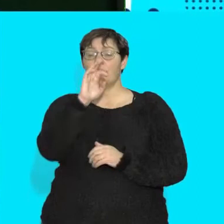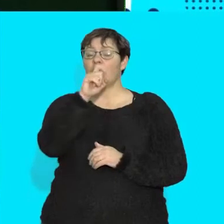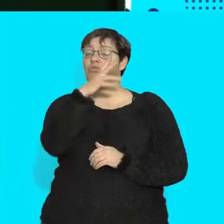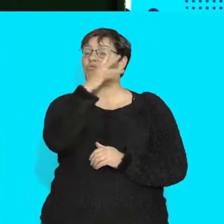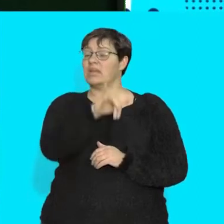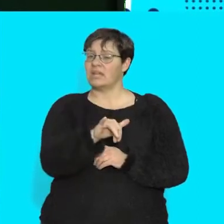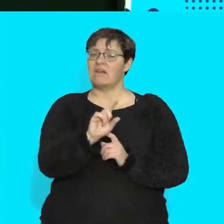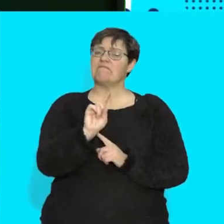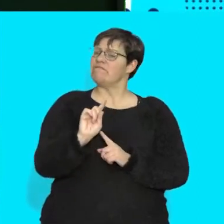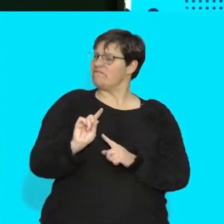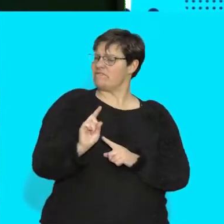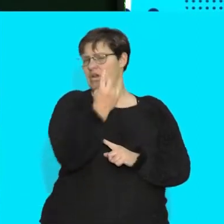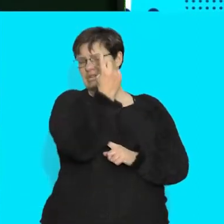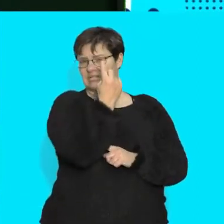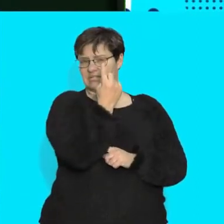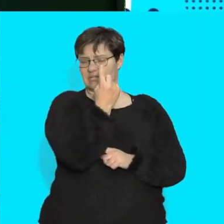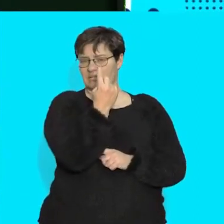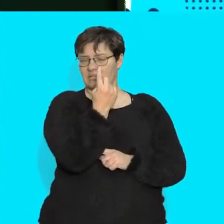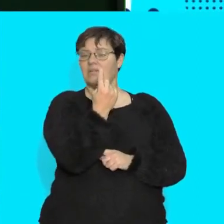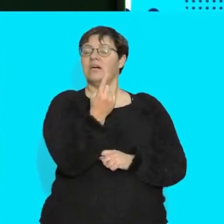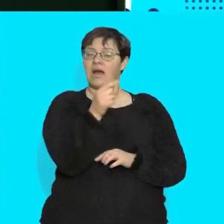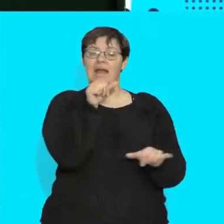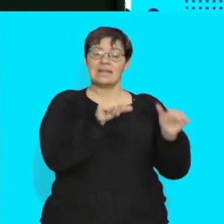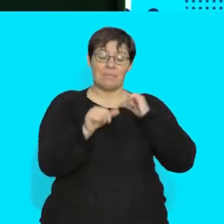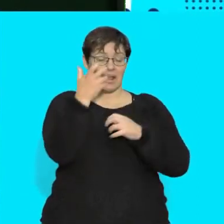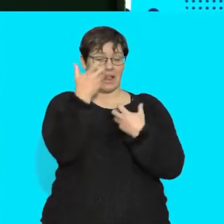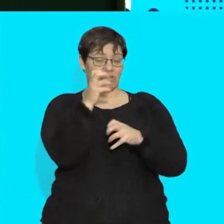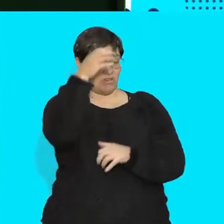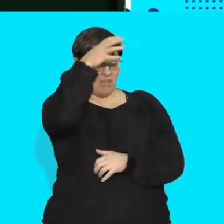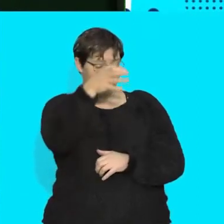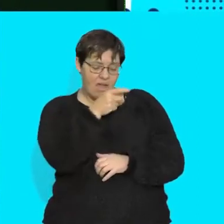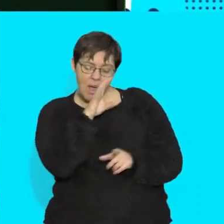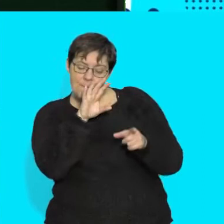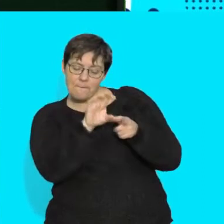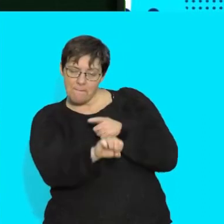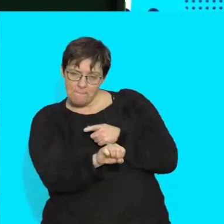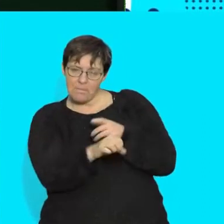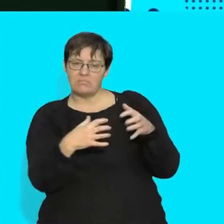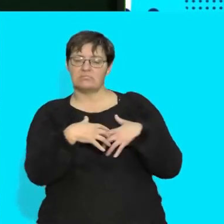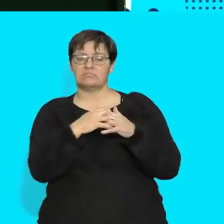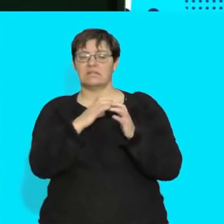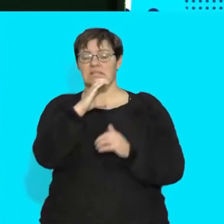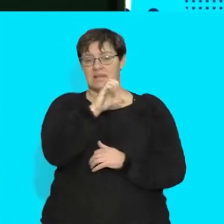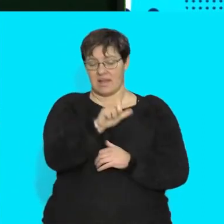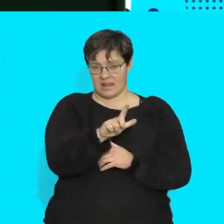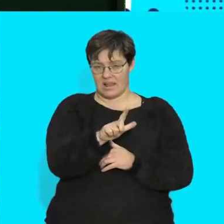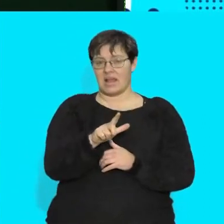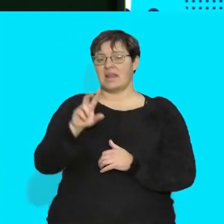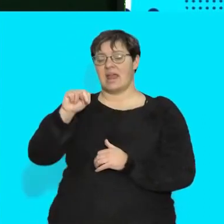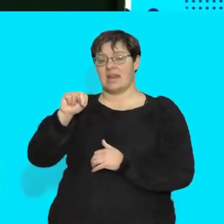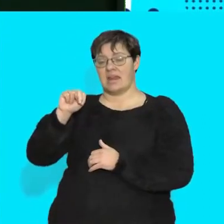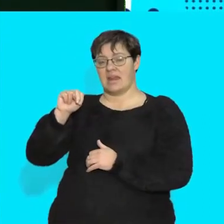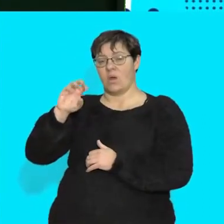that the chemical engineers discovered to make chlorine and sodium hydroxide. And you'll see